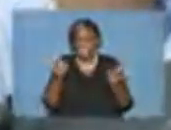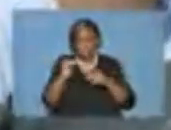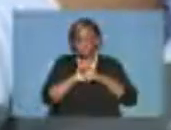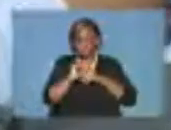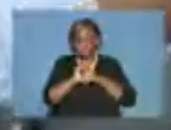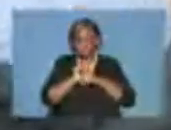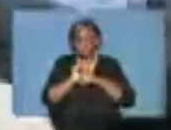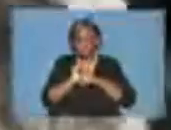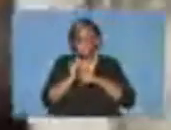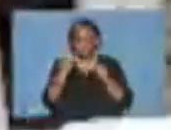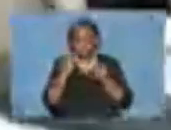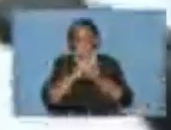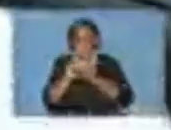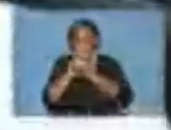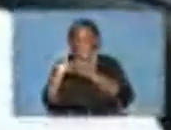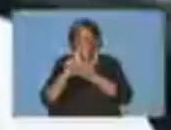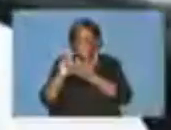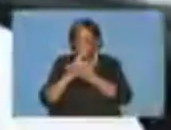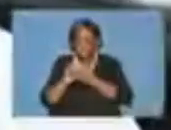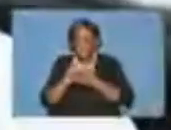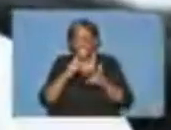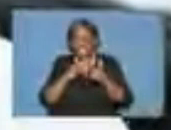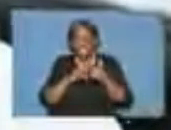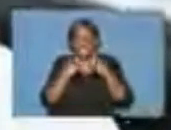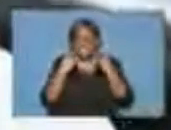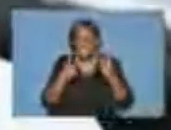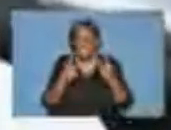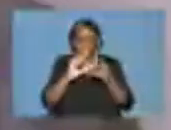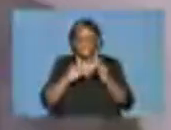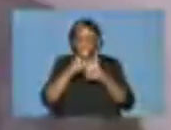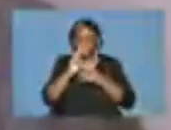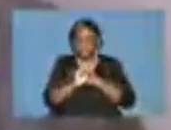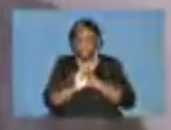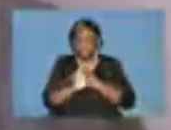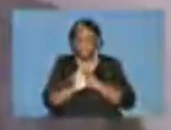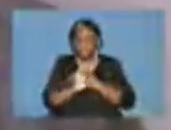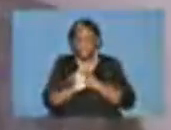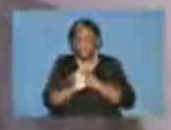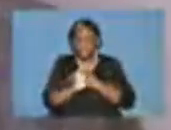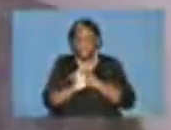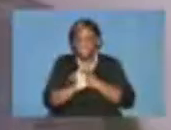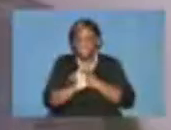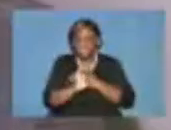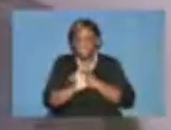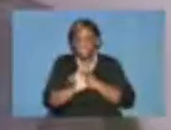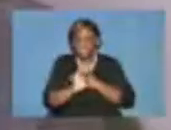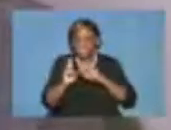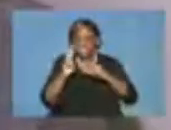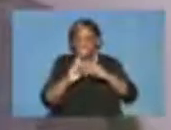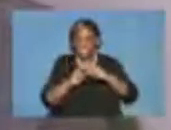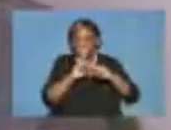over the next few weeks. And we will follow up with a one-week workshop in June. The ladies and gentlemen that are participating in this workshop will sit